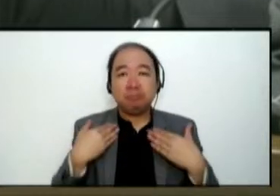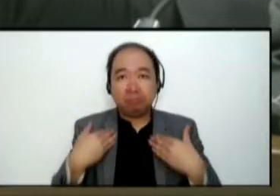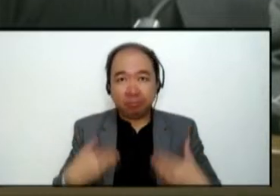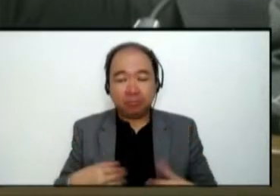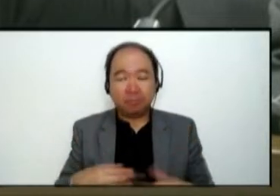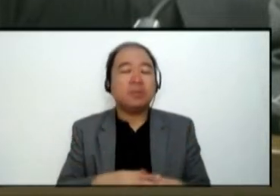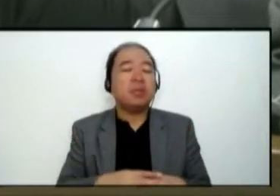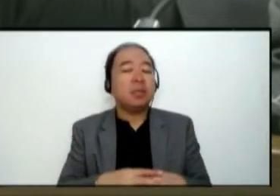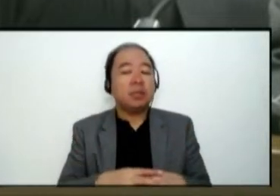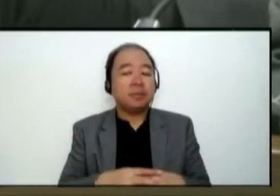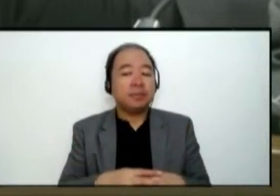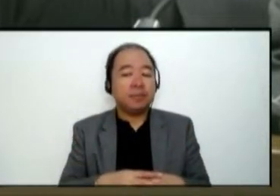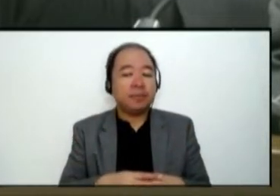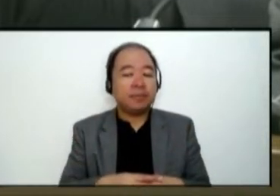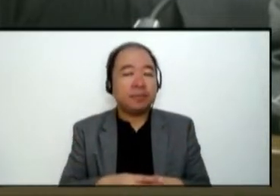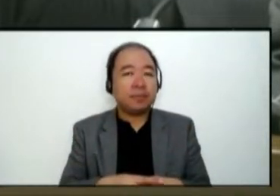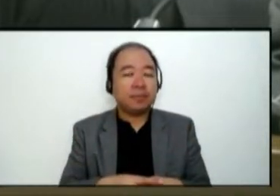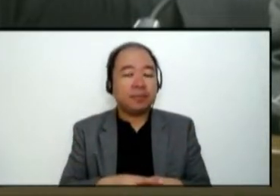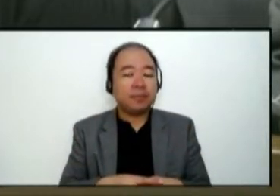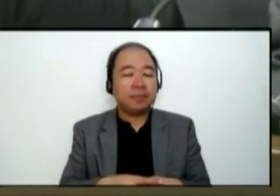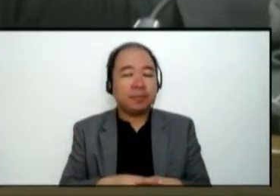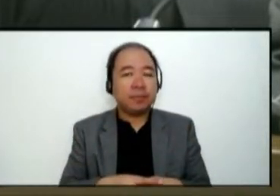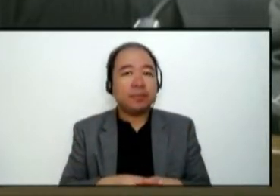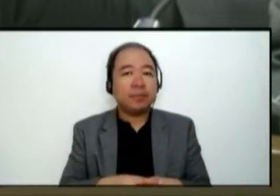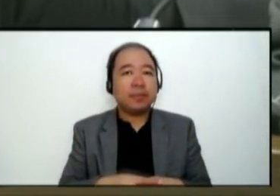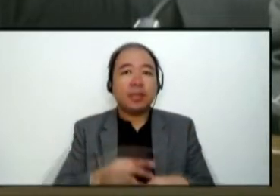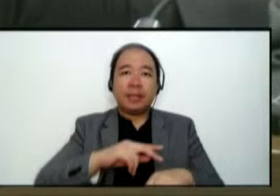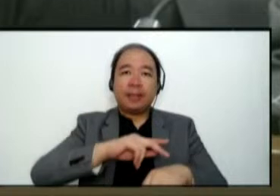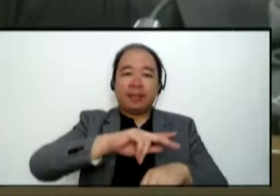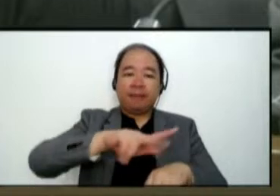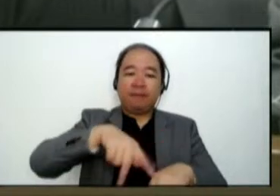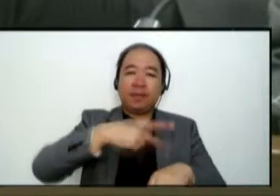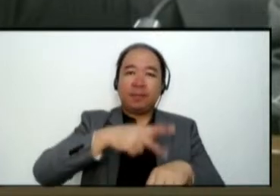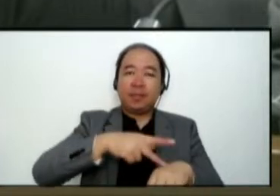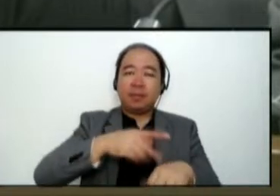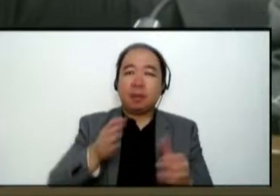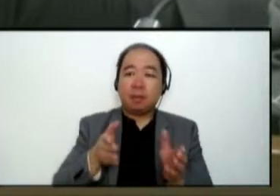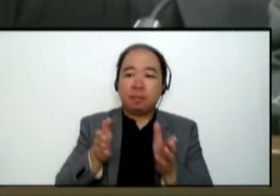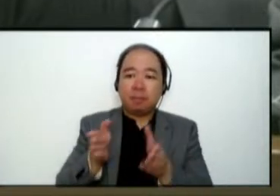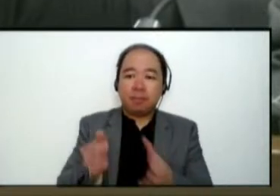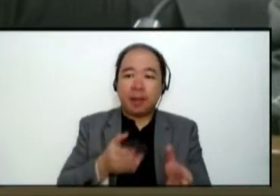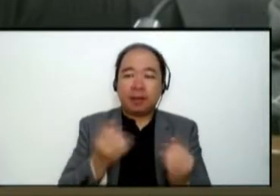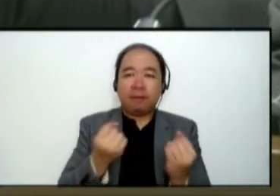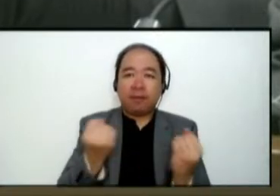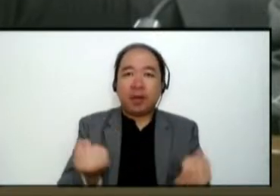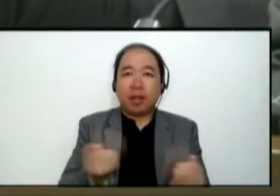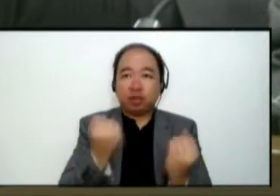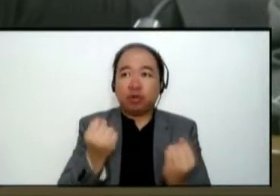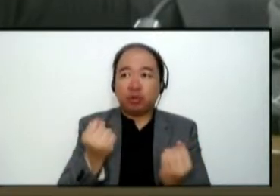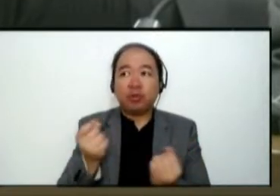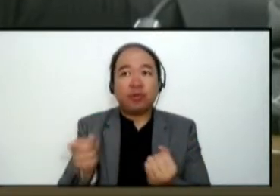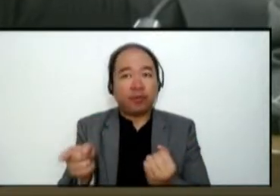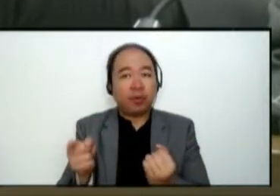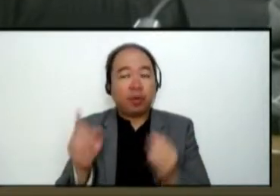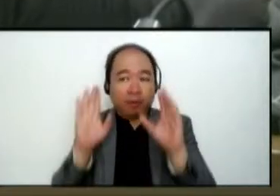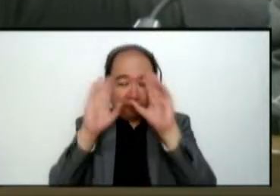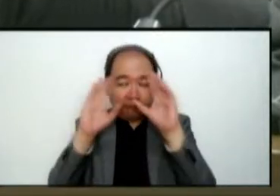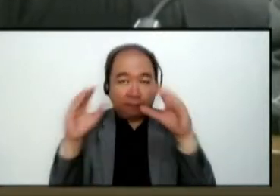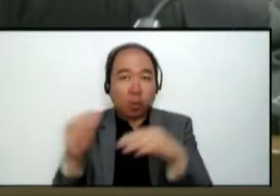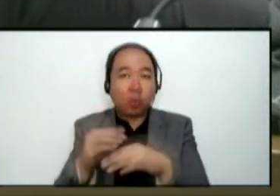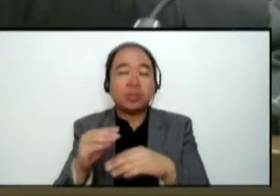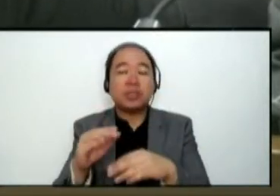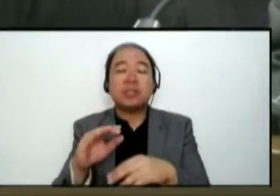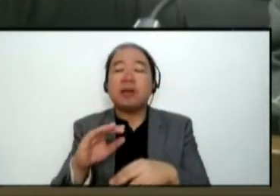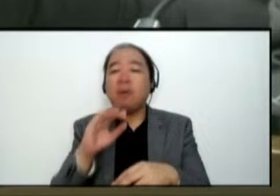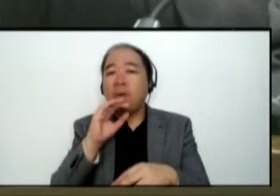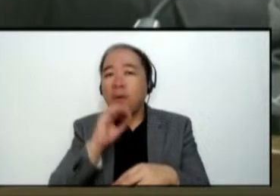we have also our Philippine Plan of Action for Senior Citizens for 2023 to